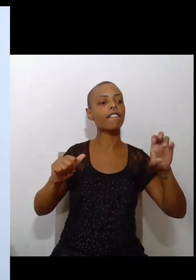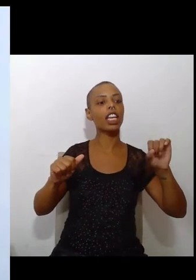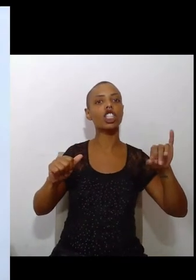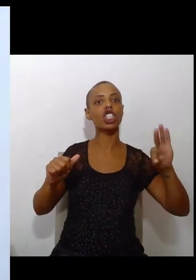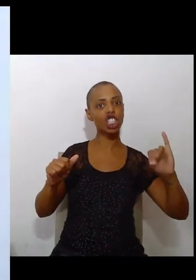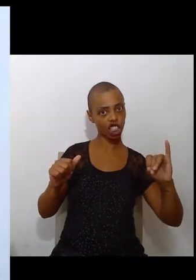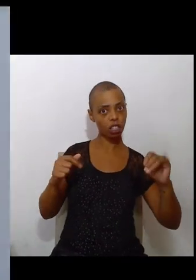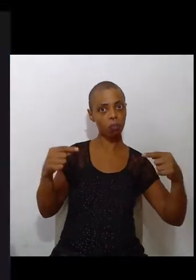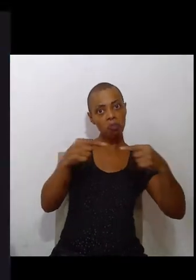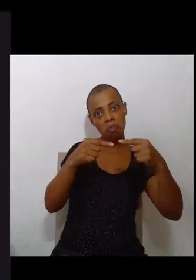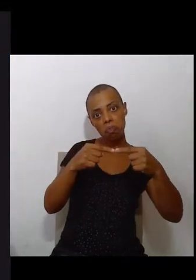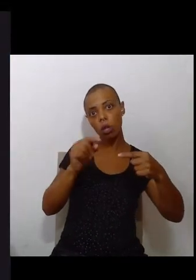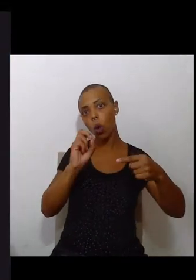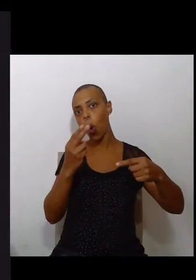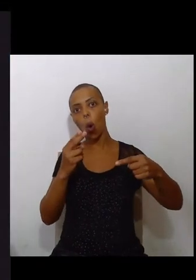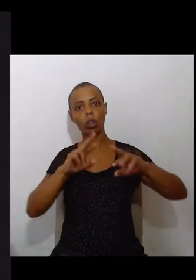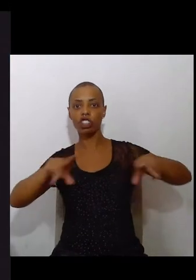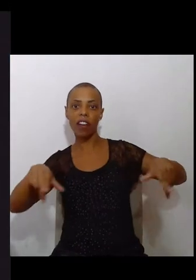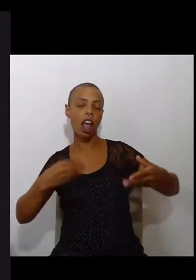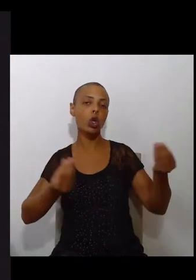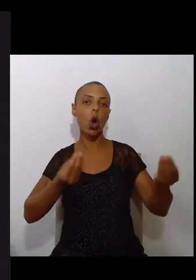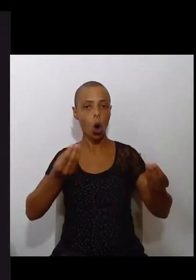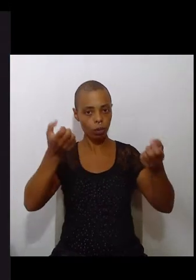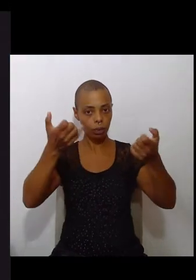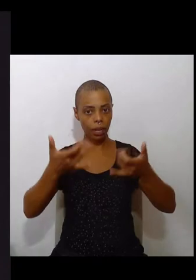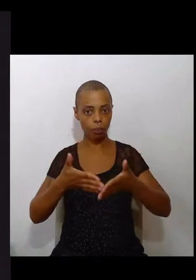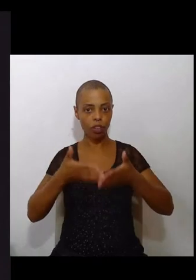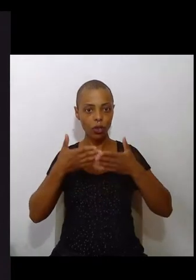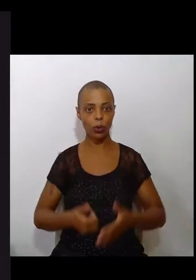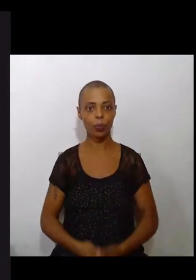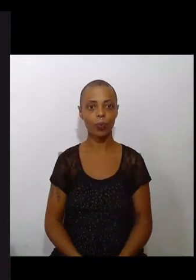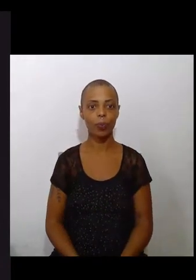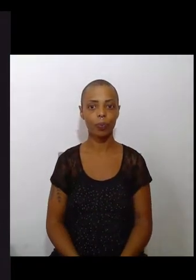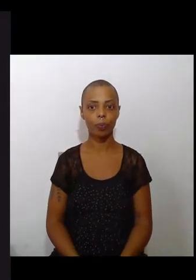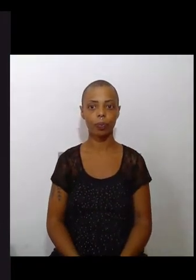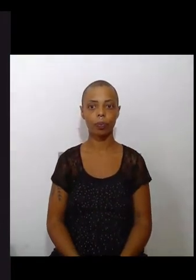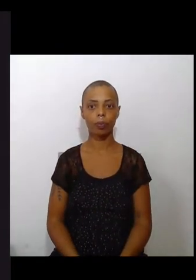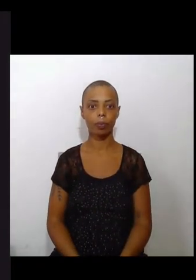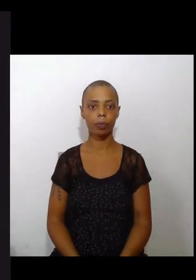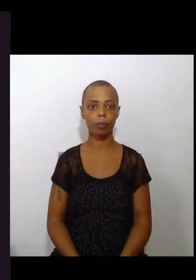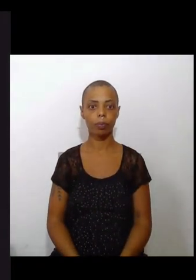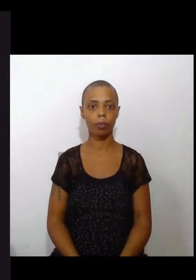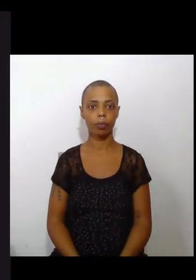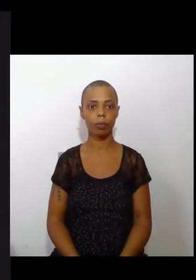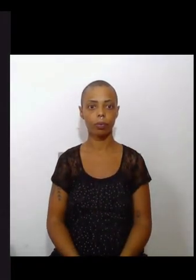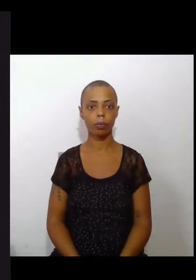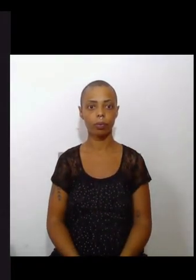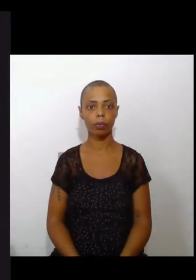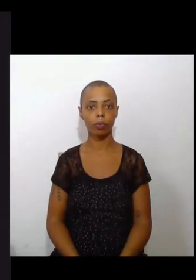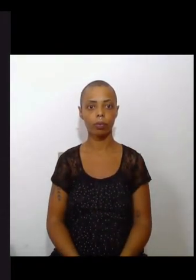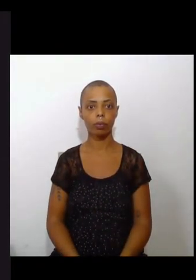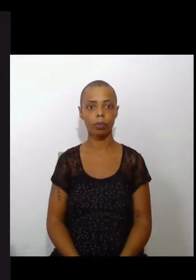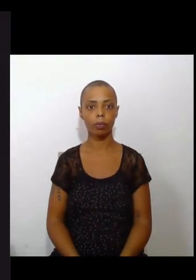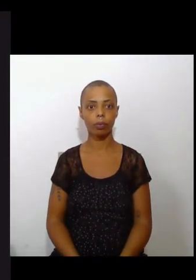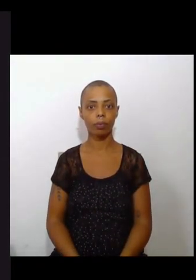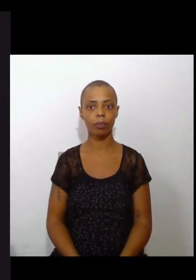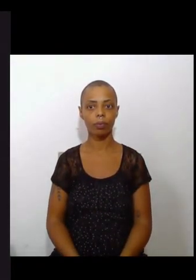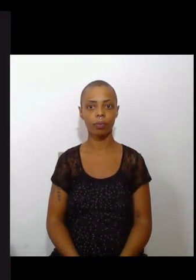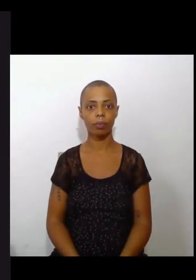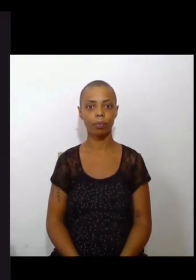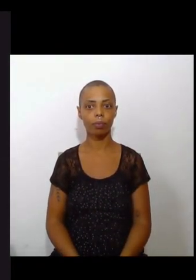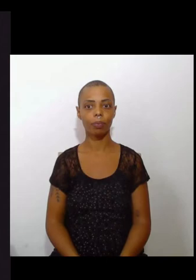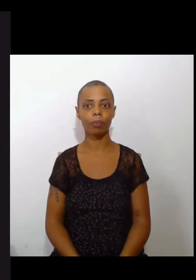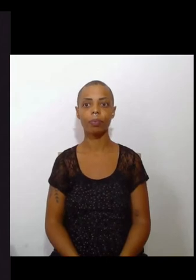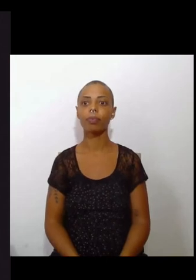if they are exchangeable and what is the relationship between the two terms thank you